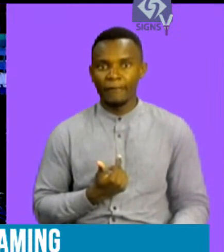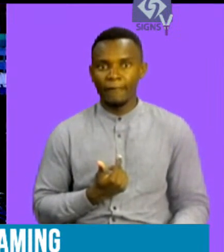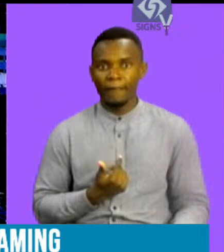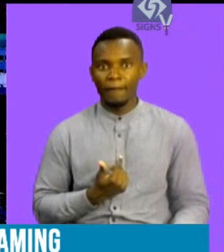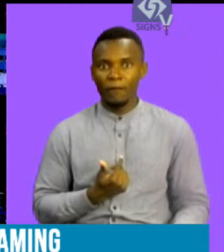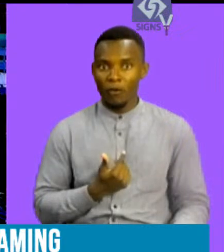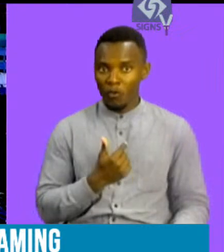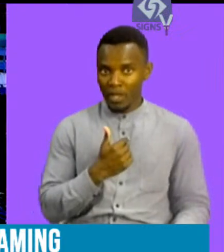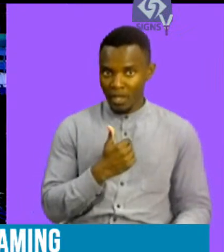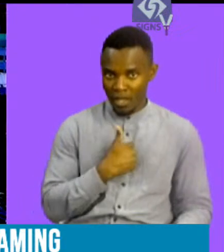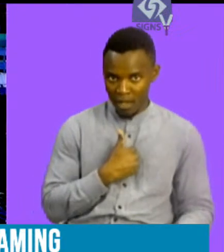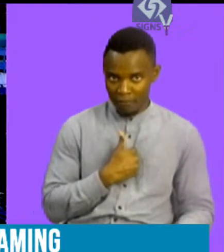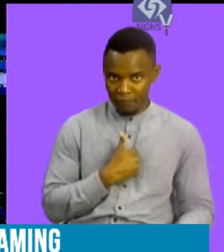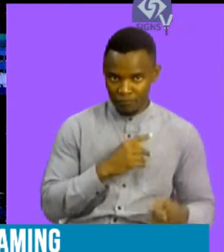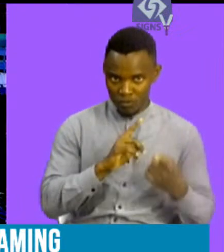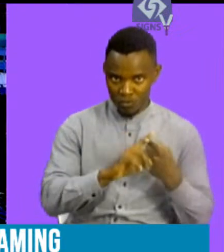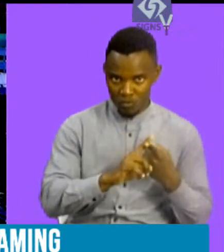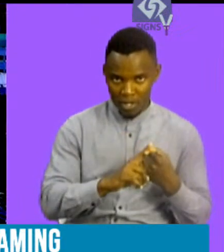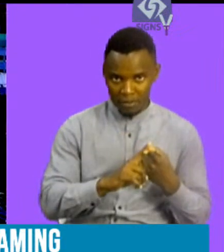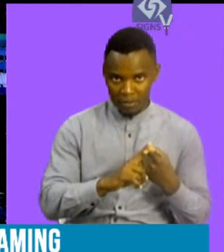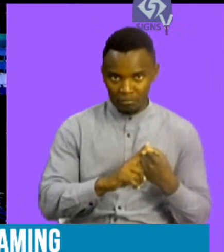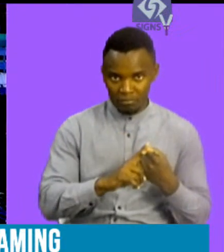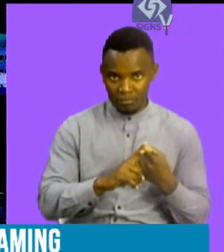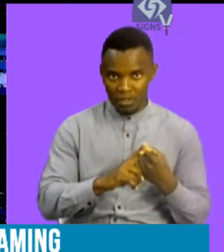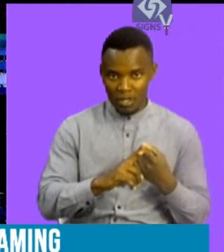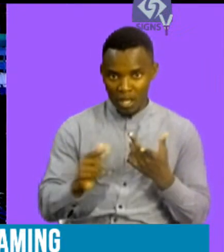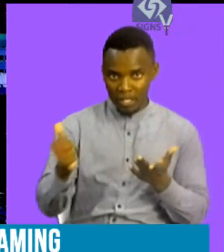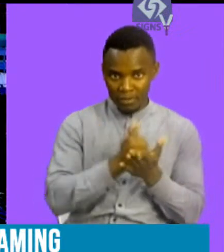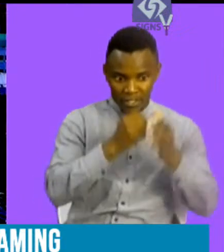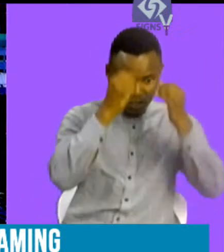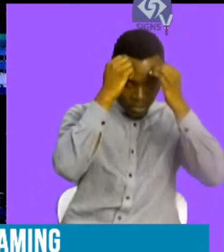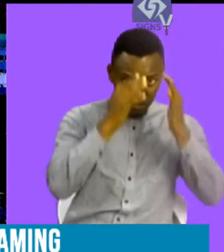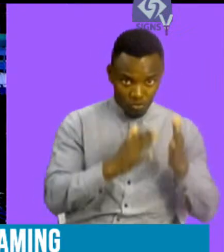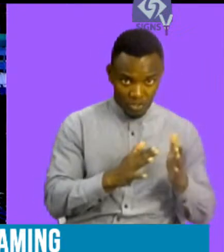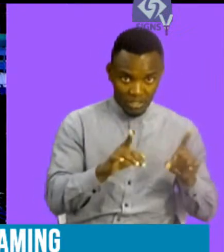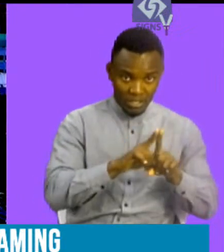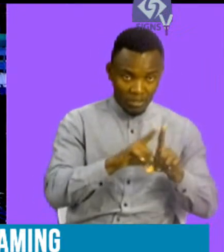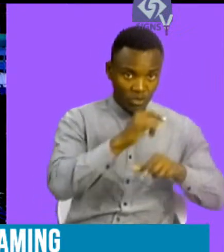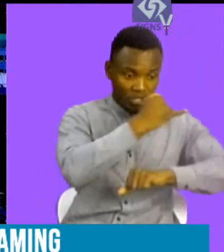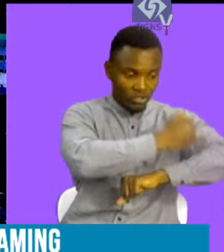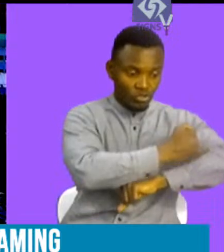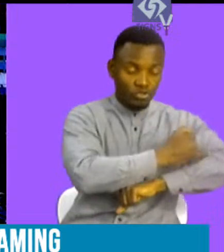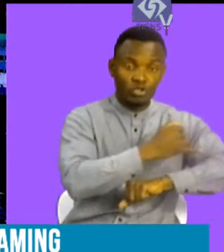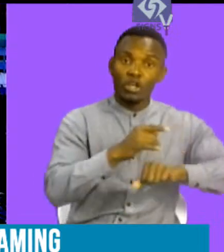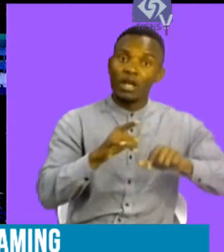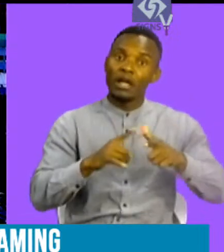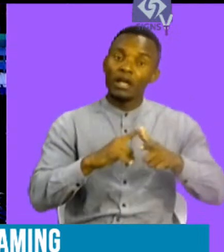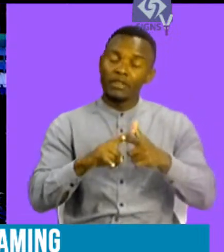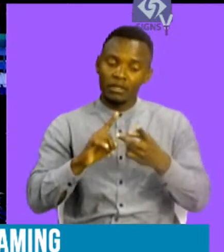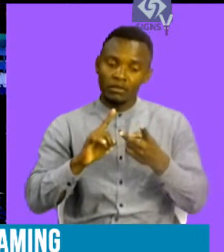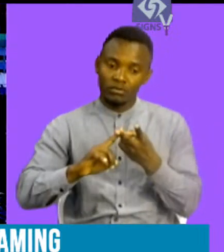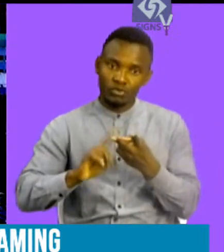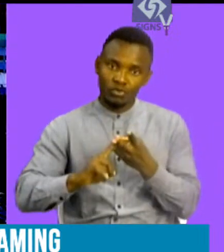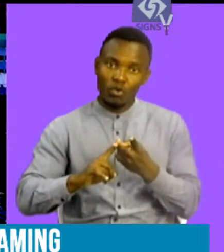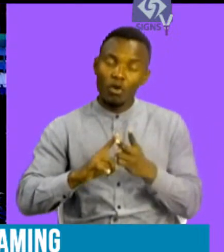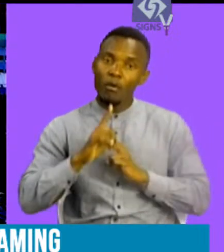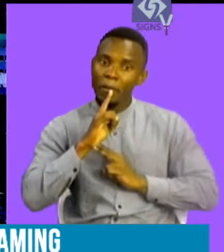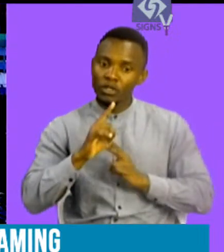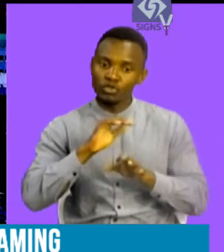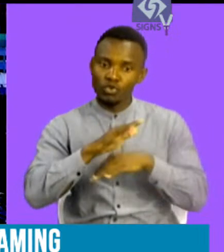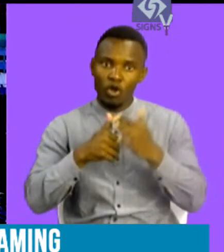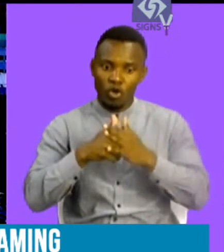the students into the same learning institution, and then there is also the aspect of making sure that every child gets the